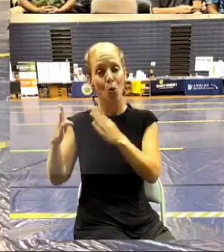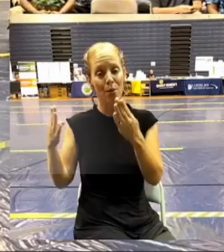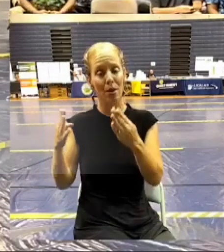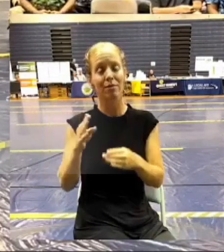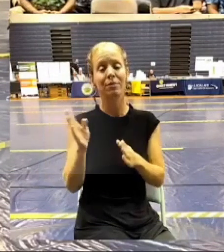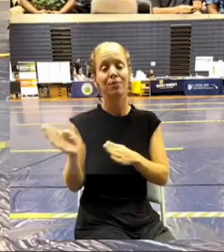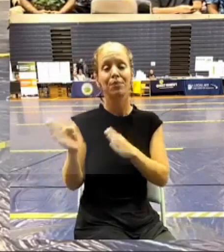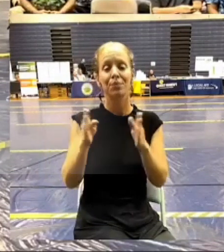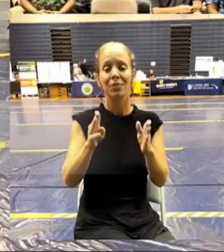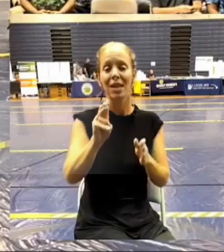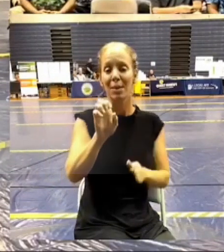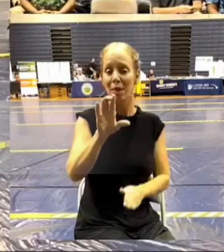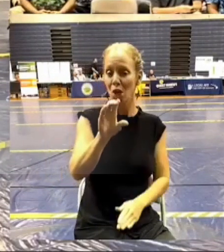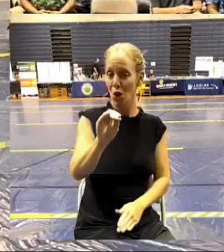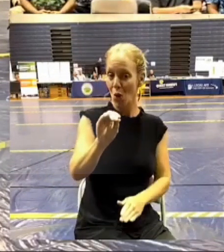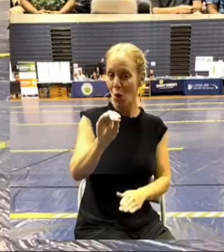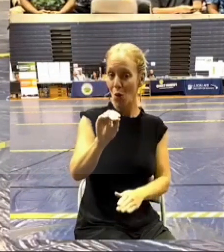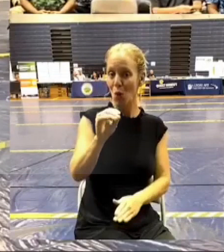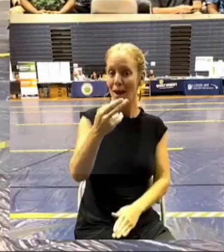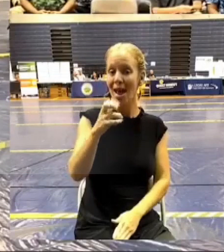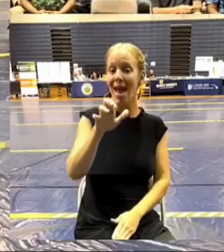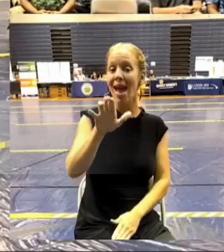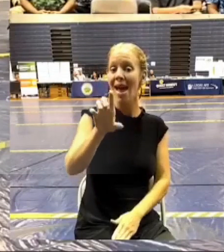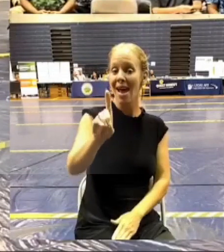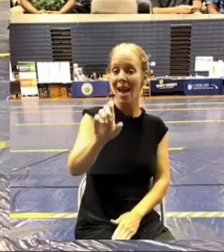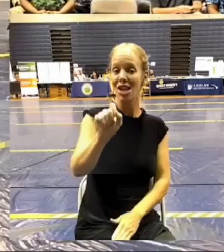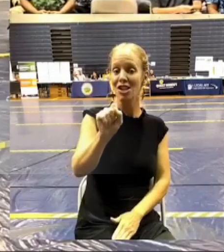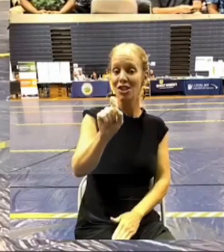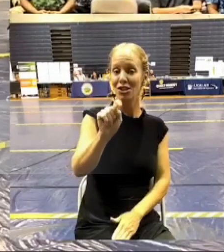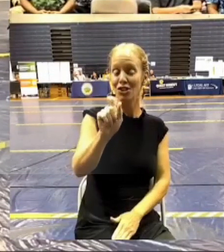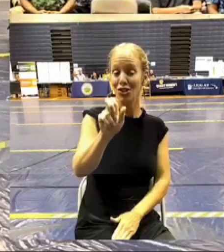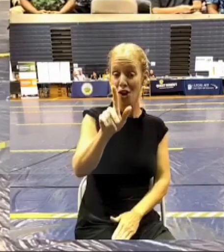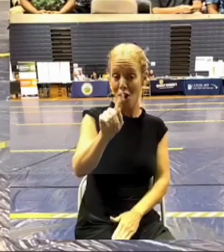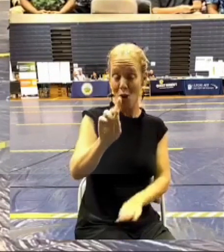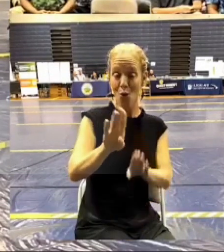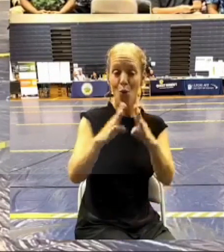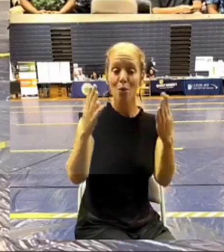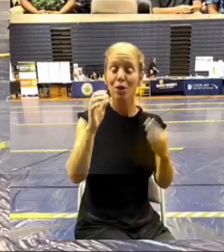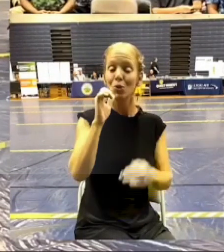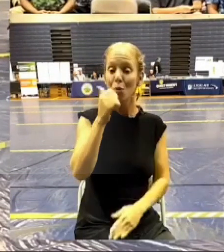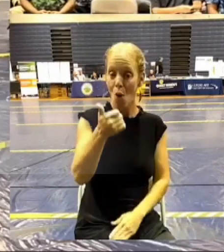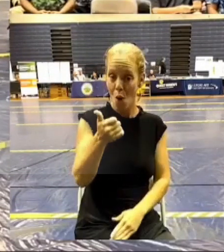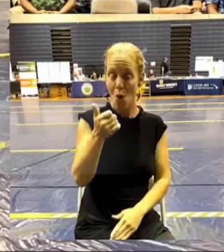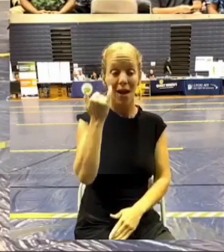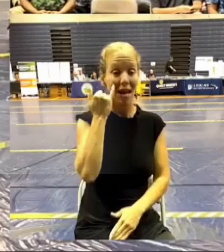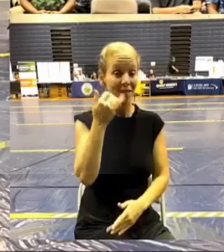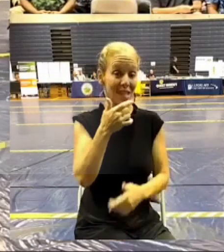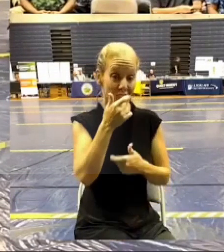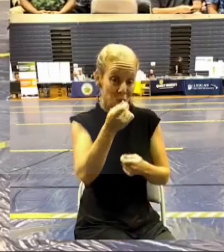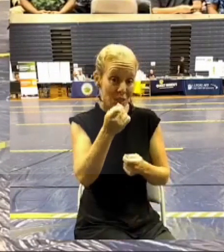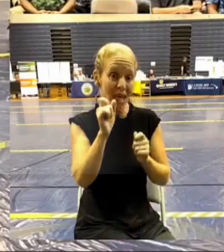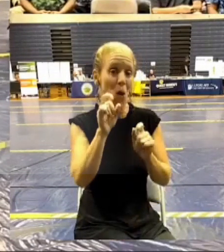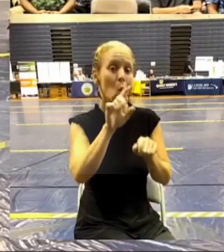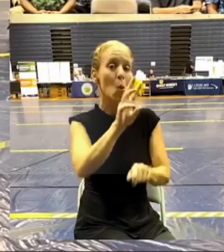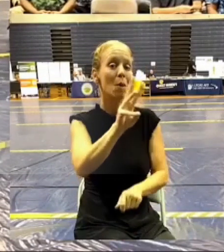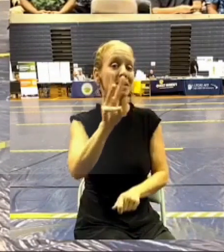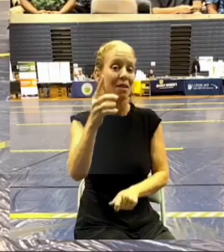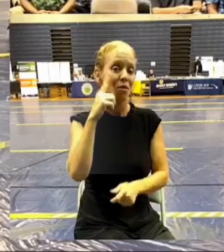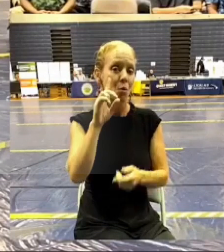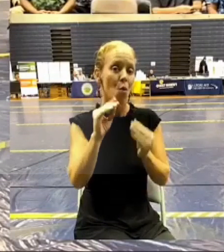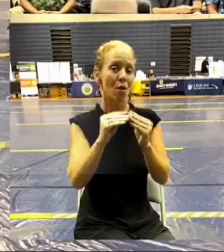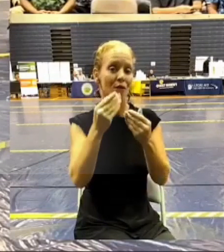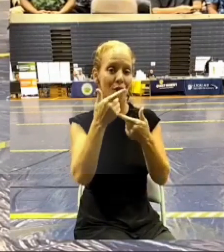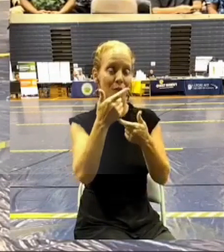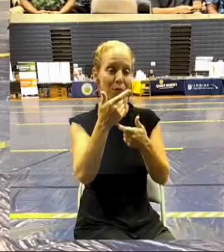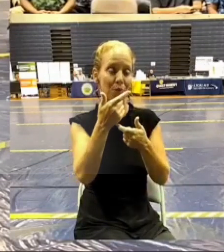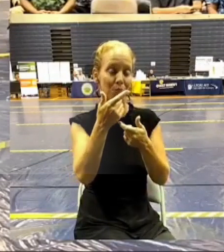MEO Head Start is opening tomorrow. You can go to their website for more information. Sacred Heart